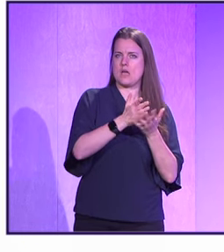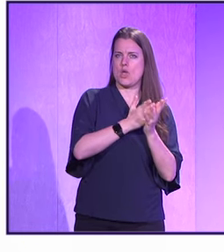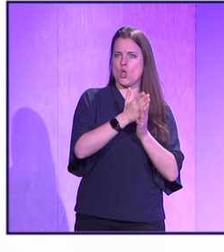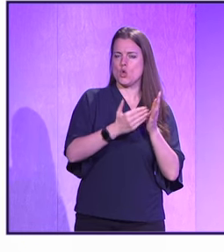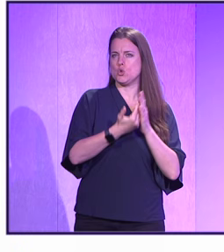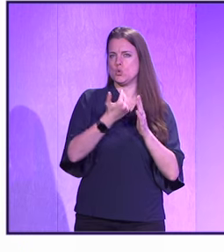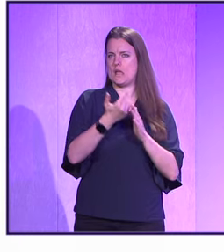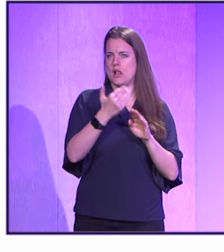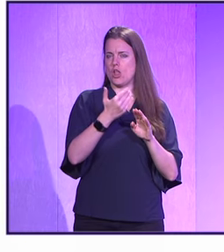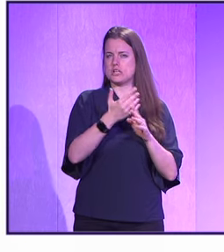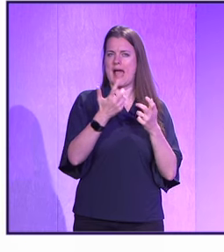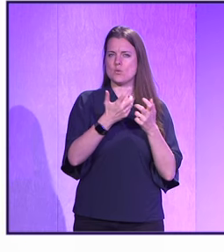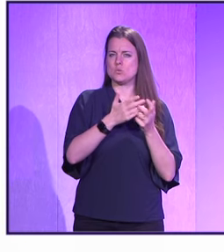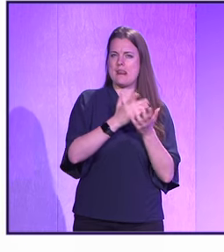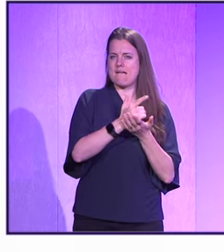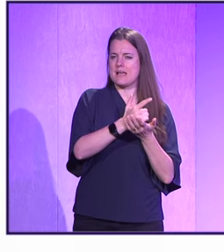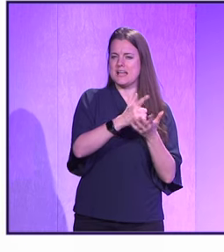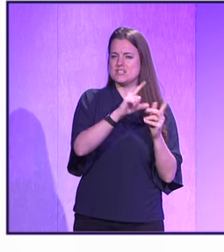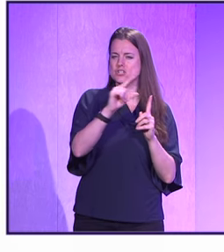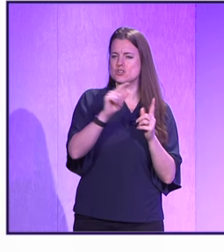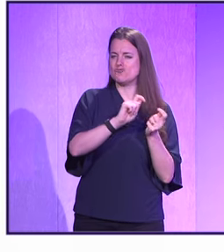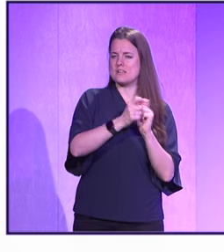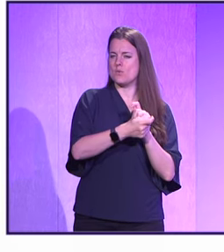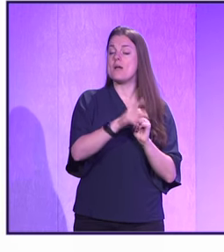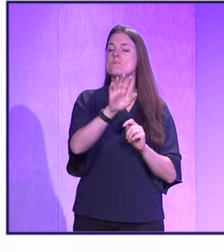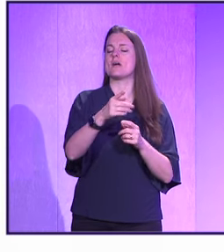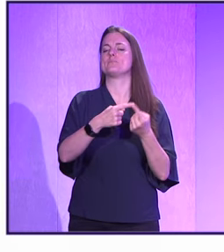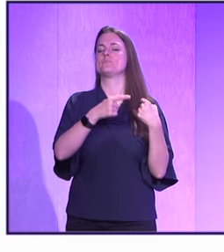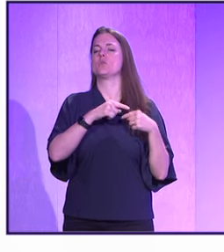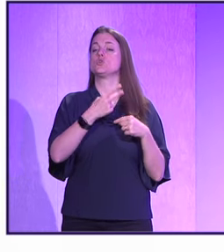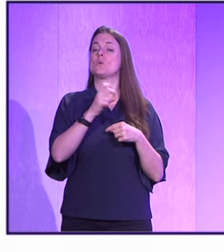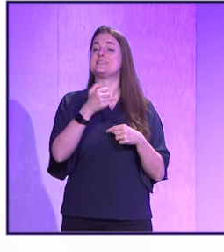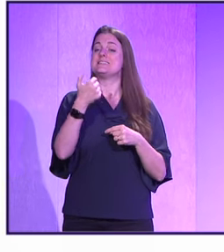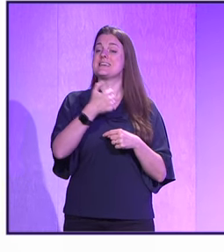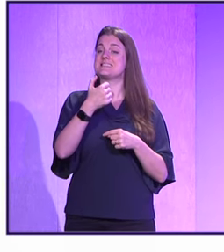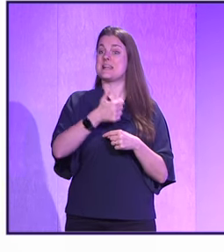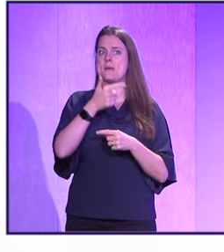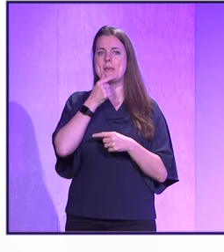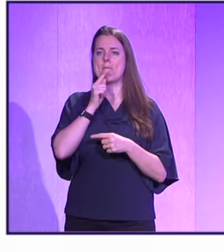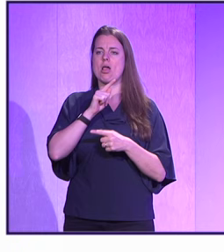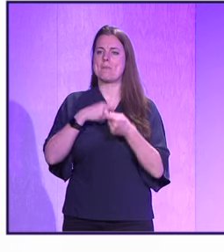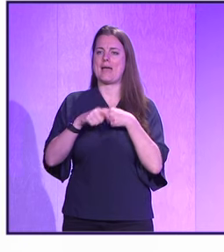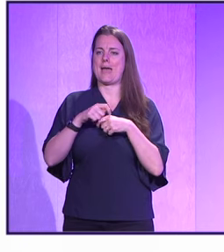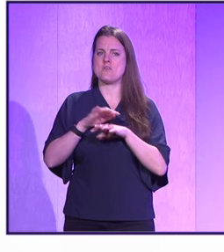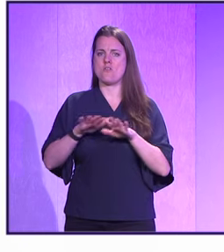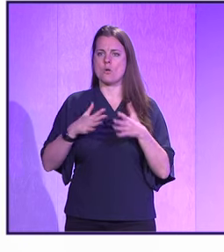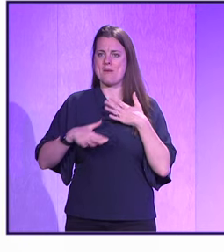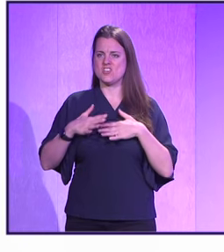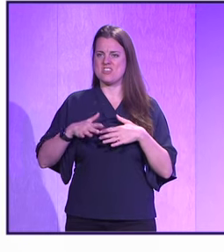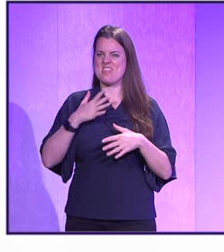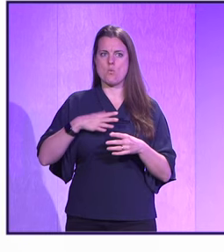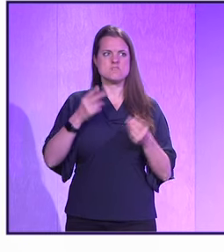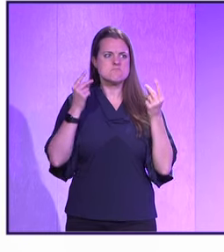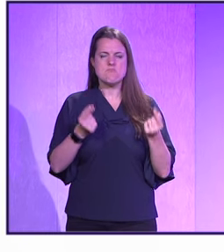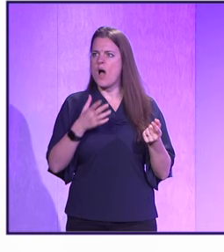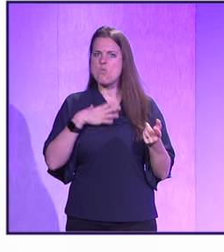navigating fundamental changes in technology, about navigating transformation. In 2016, everyone